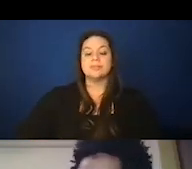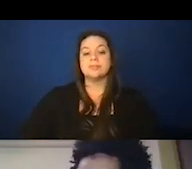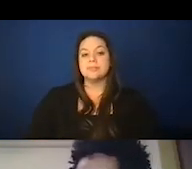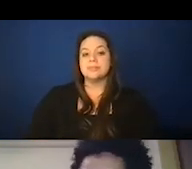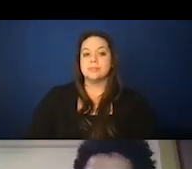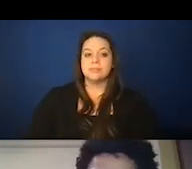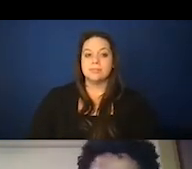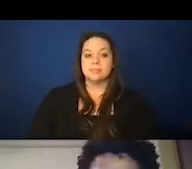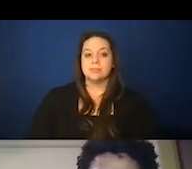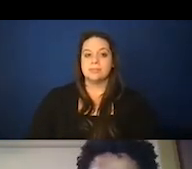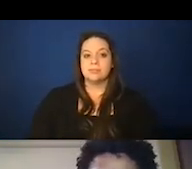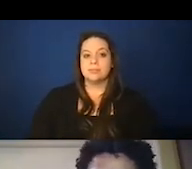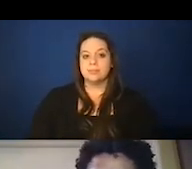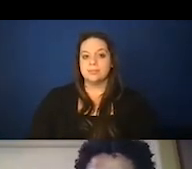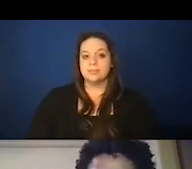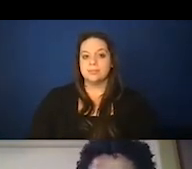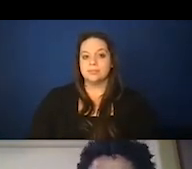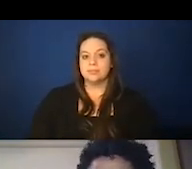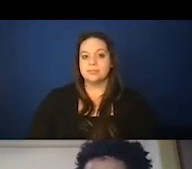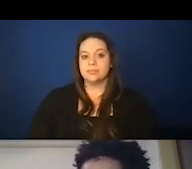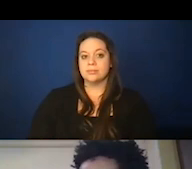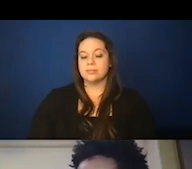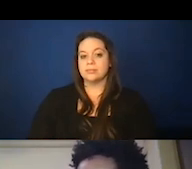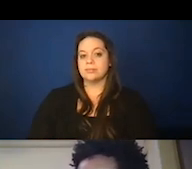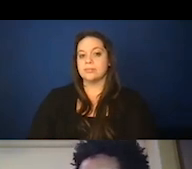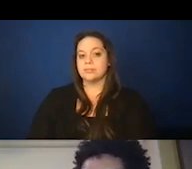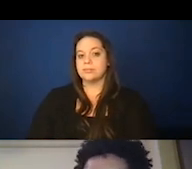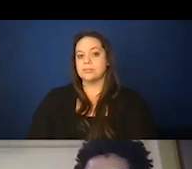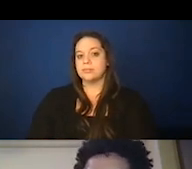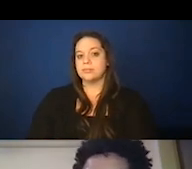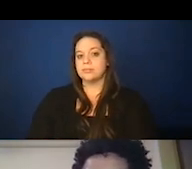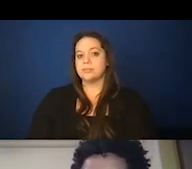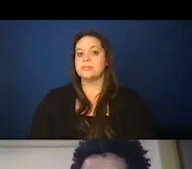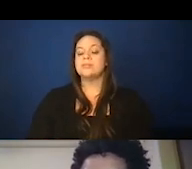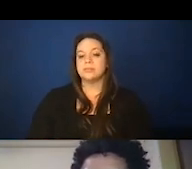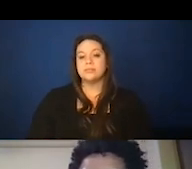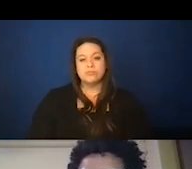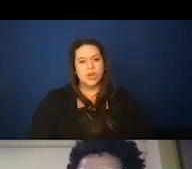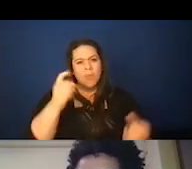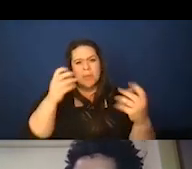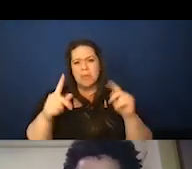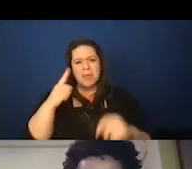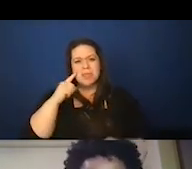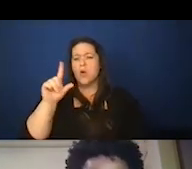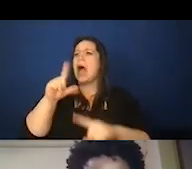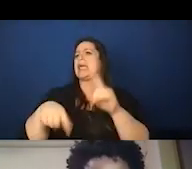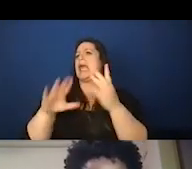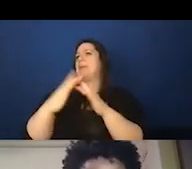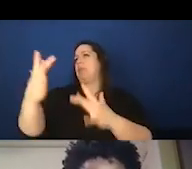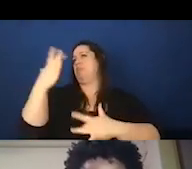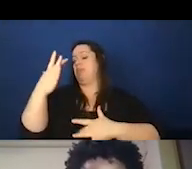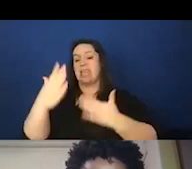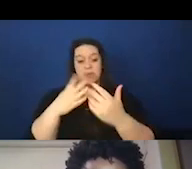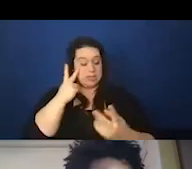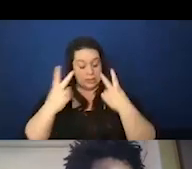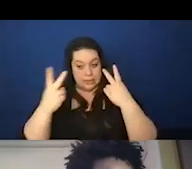who mentioned that a lot of people don't always believe that they can catch the infection. Even with a lot of people becoming sick or dying, there